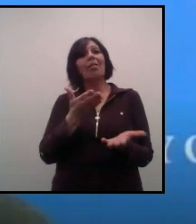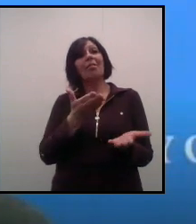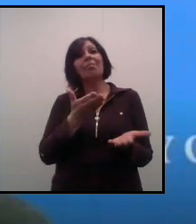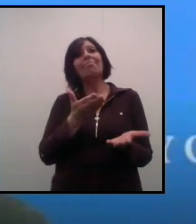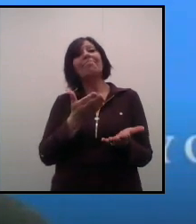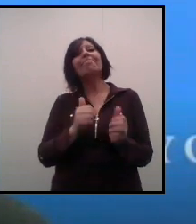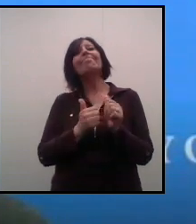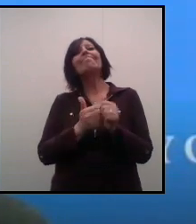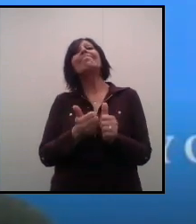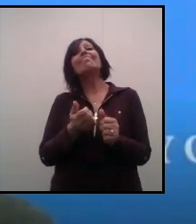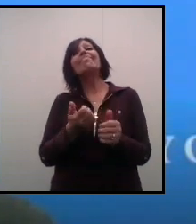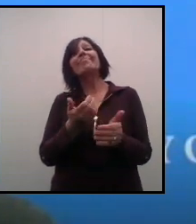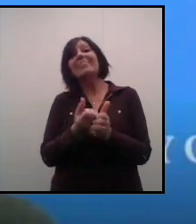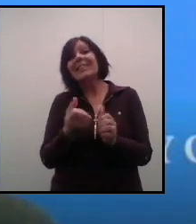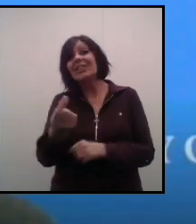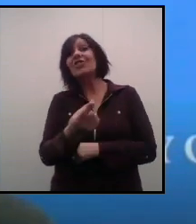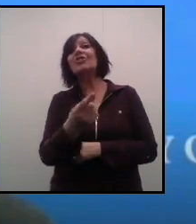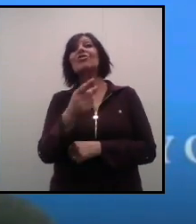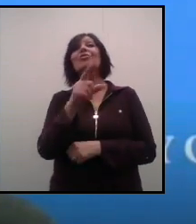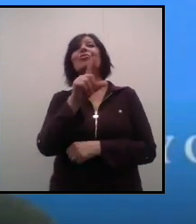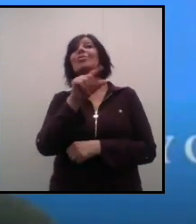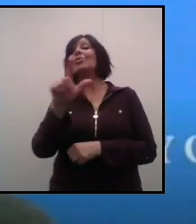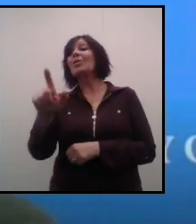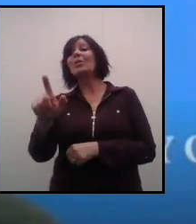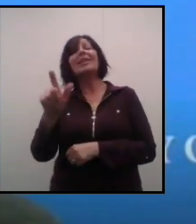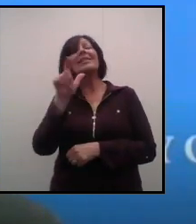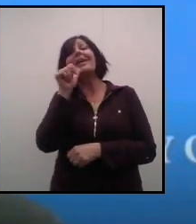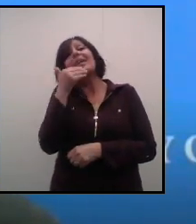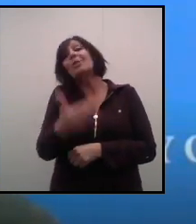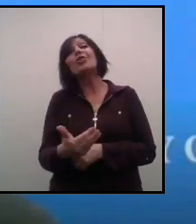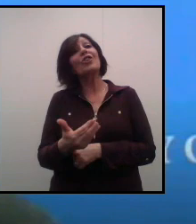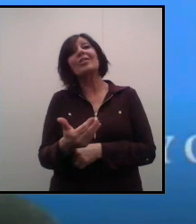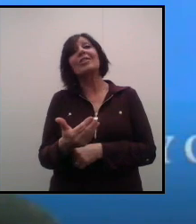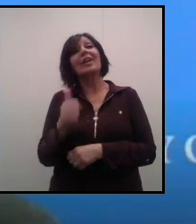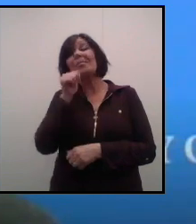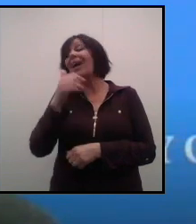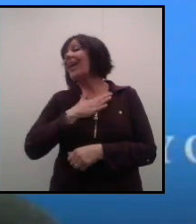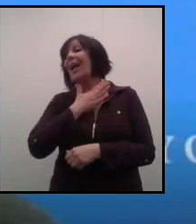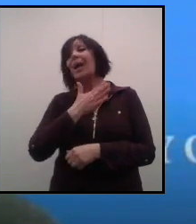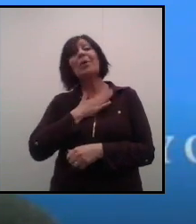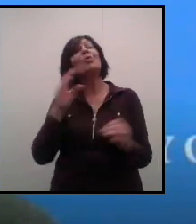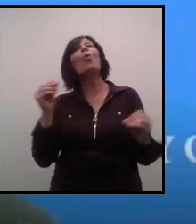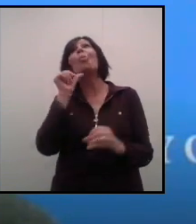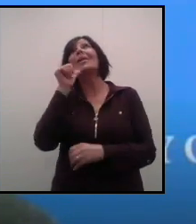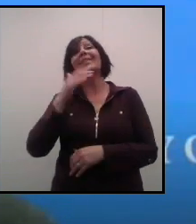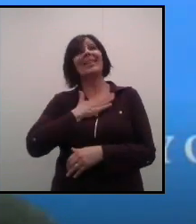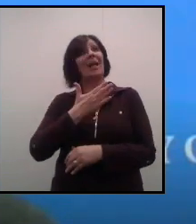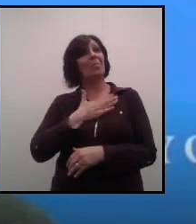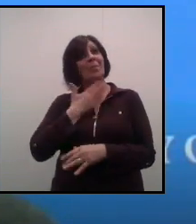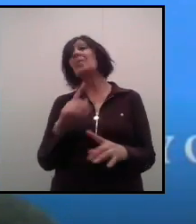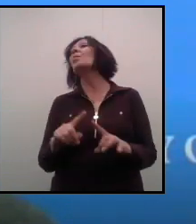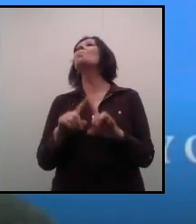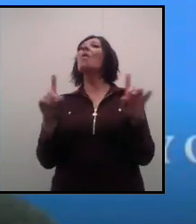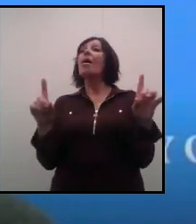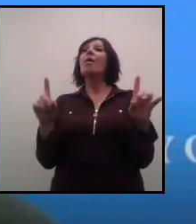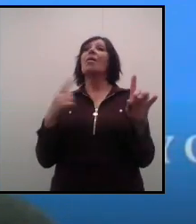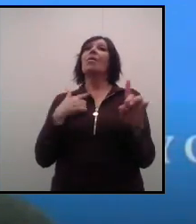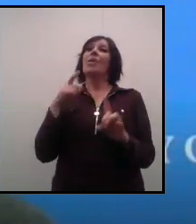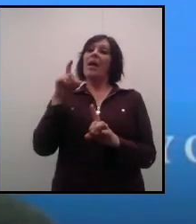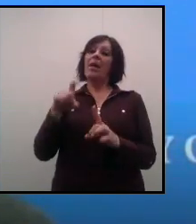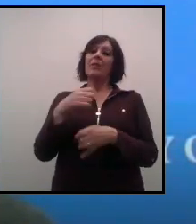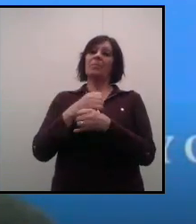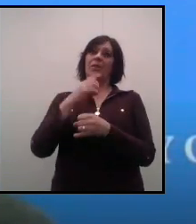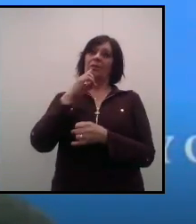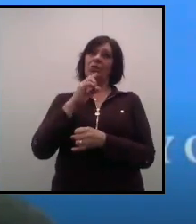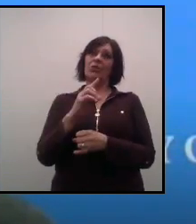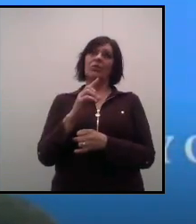for 2021. It's just not going to be good. I'm not happy about it. Nobody's happy about it. But we also have to